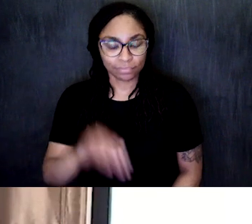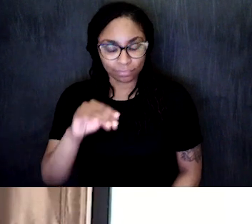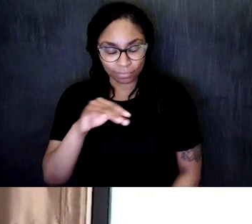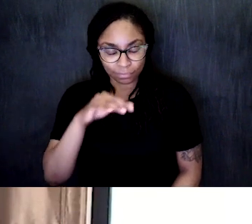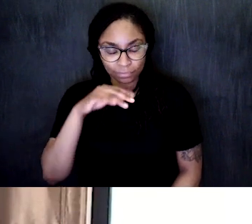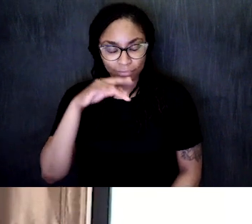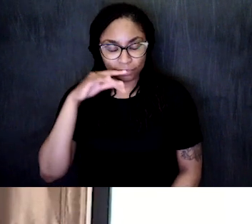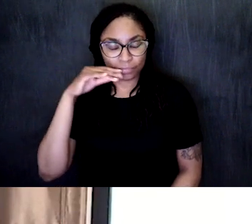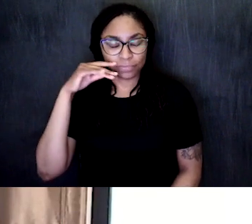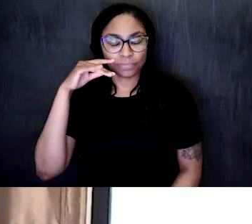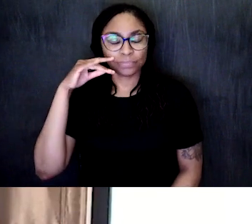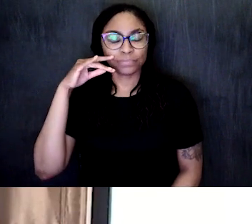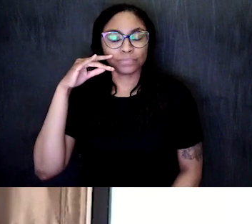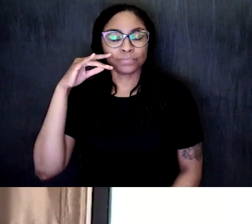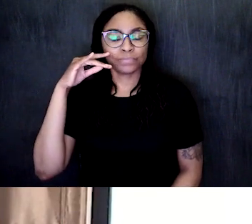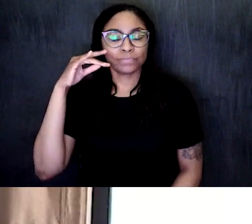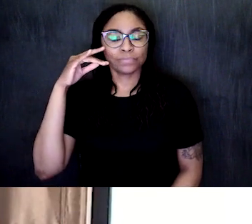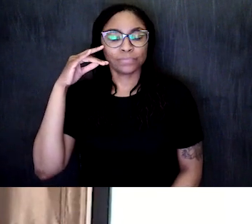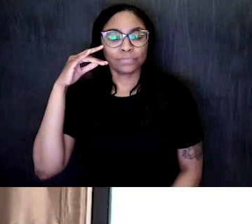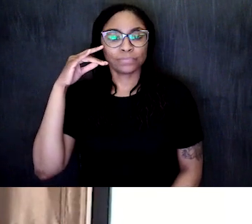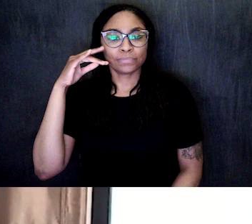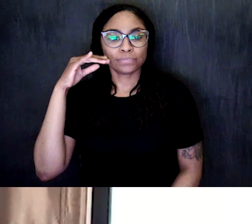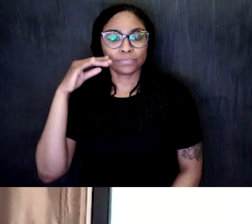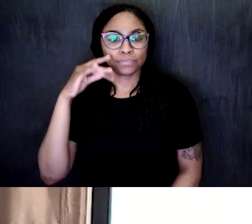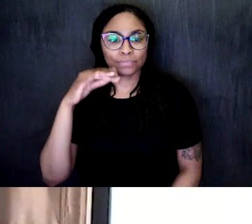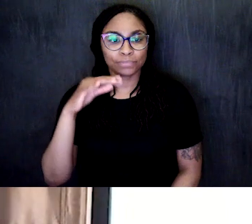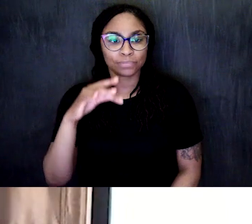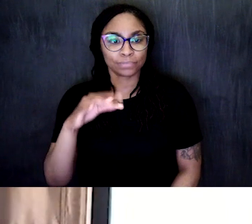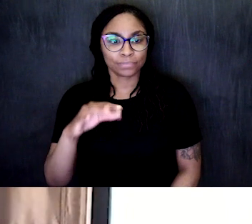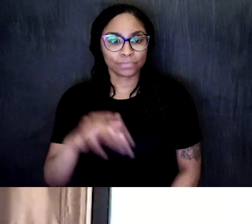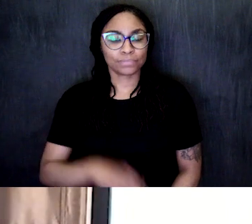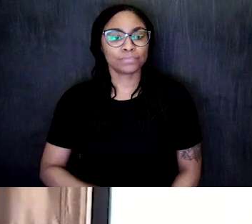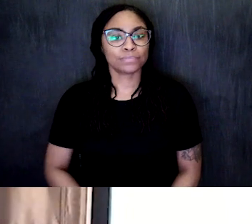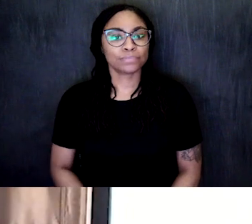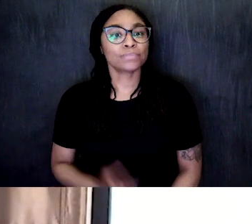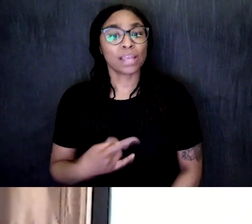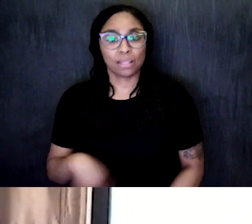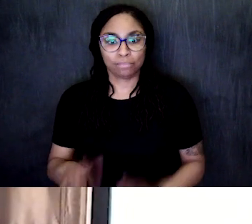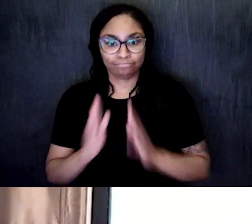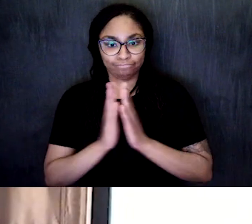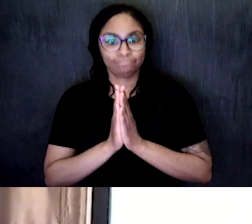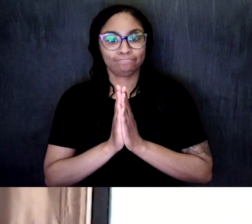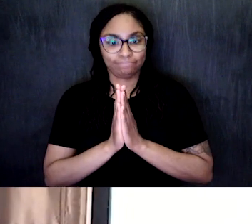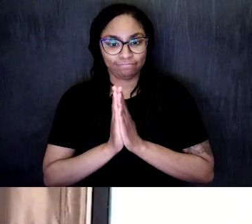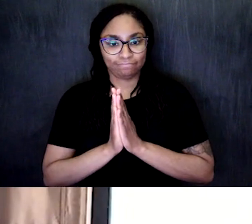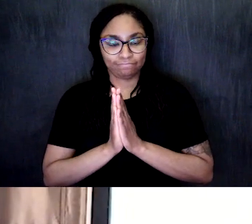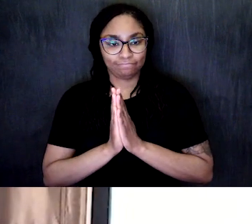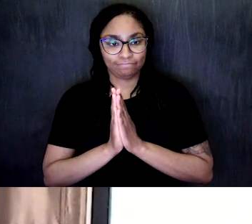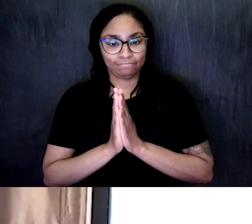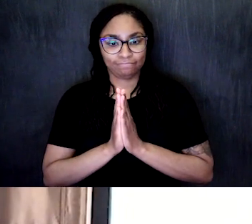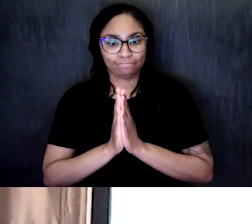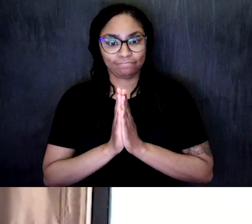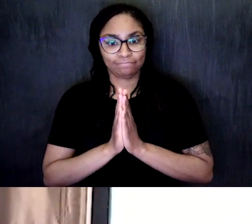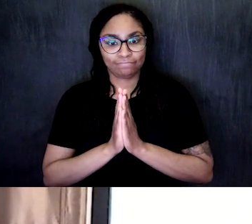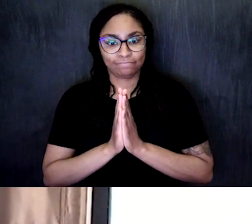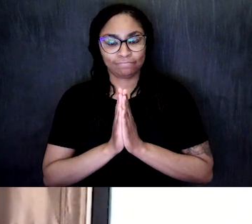One more deep breath in and out. And palms together at Anahata Chakra, heart